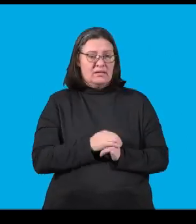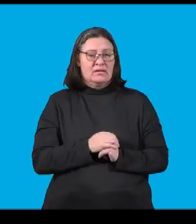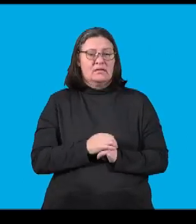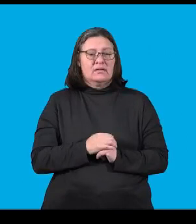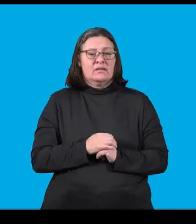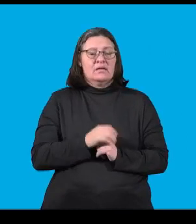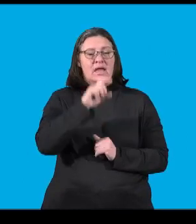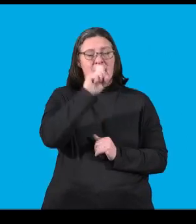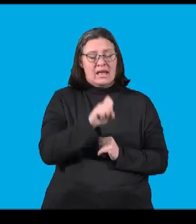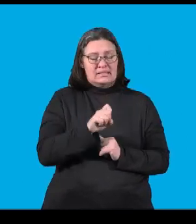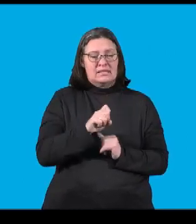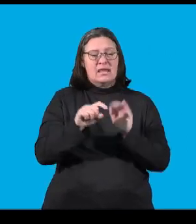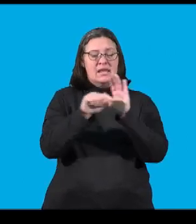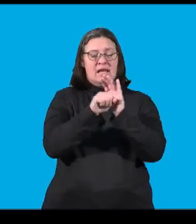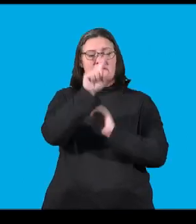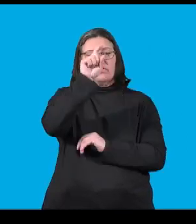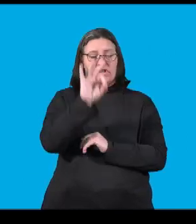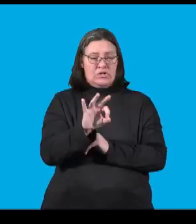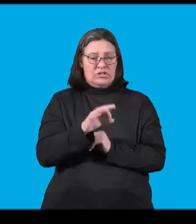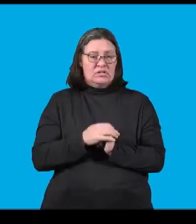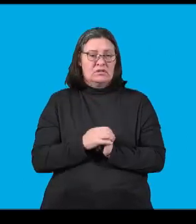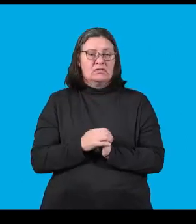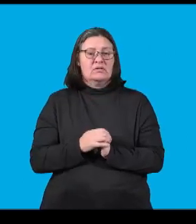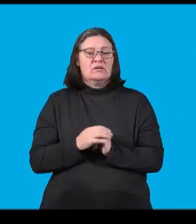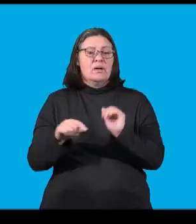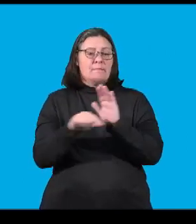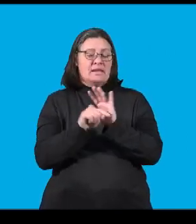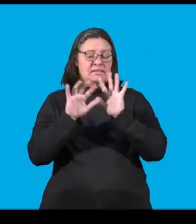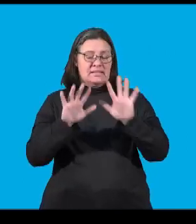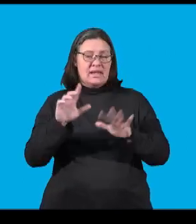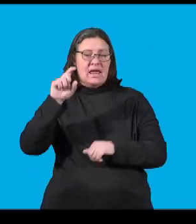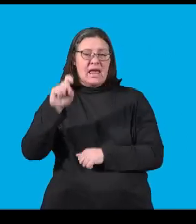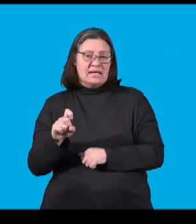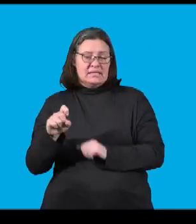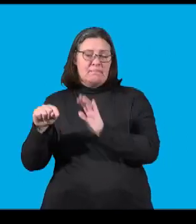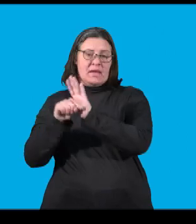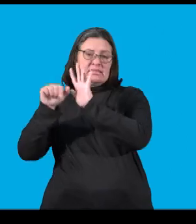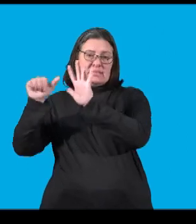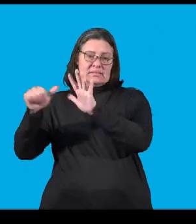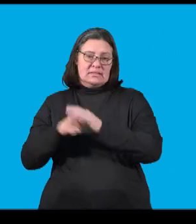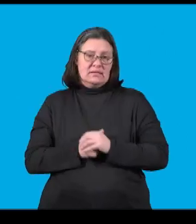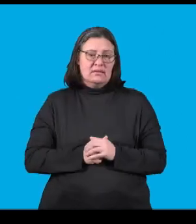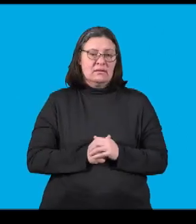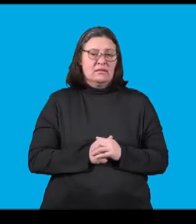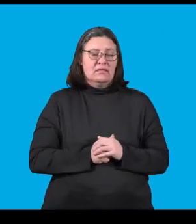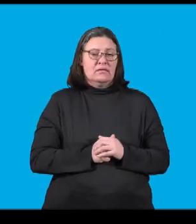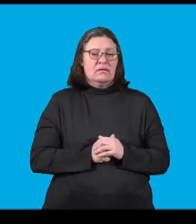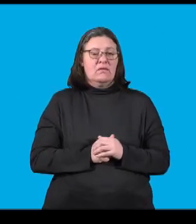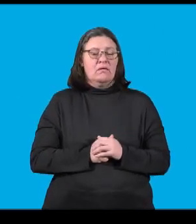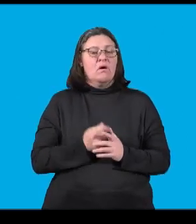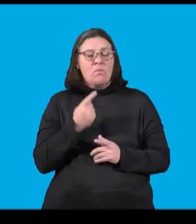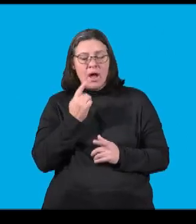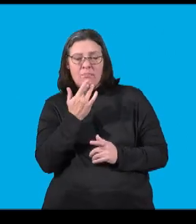3. X to the power negative a third minus 10 x to the negative 6. And